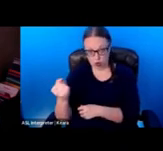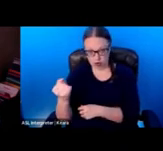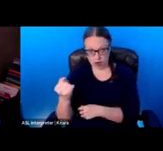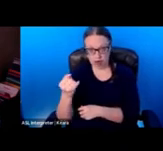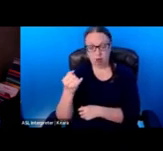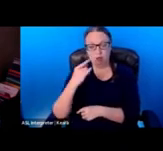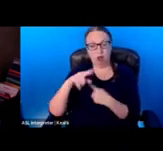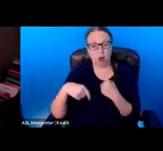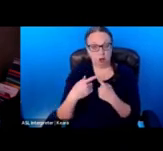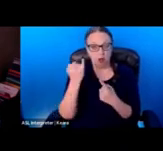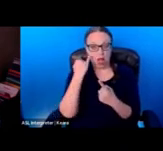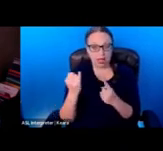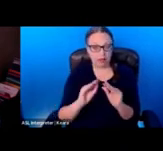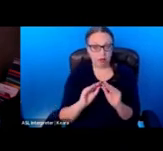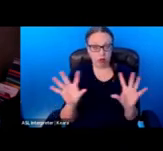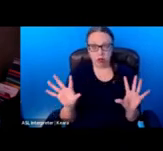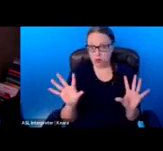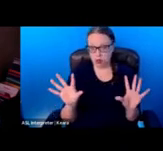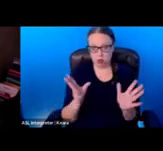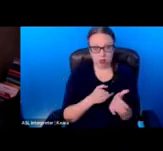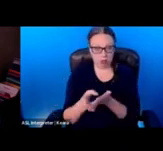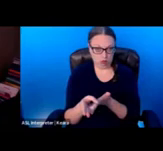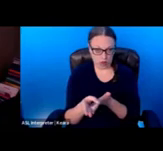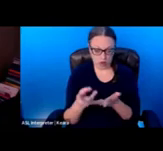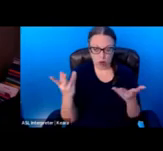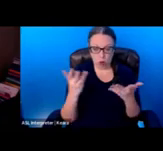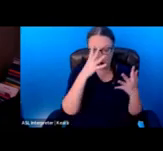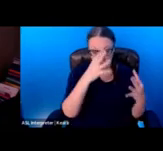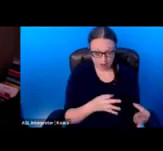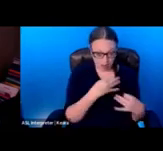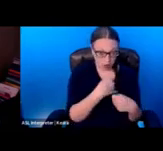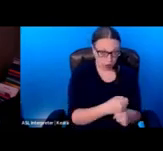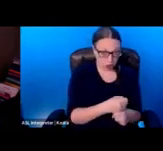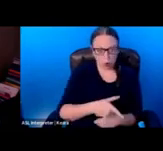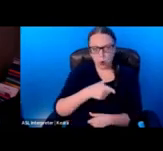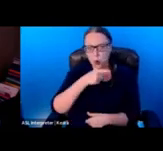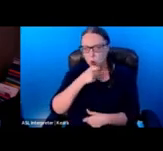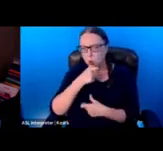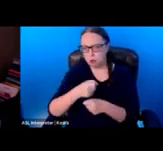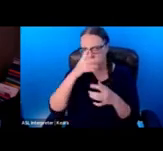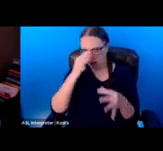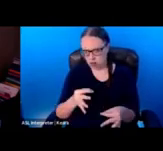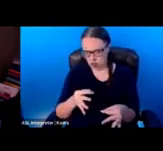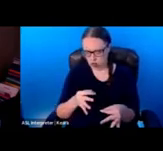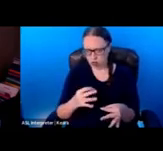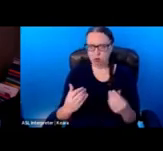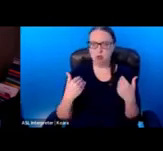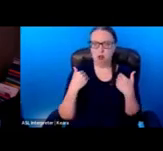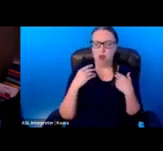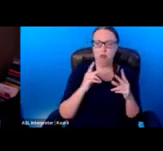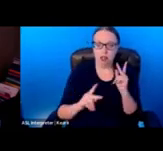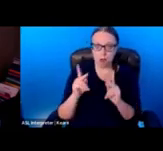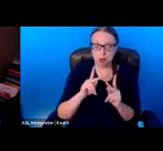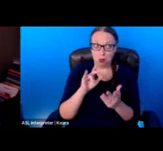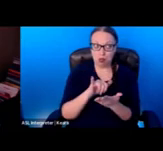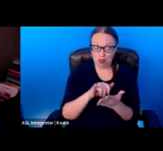this idea of transparency. What are the decisions being made? Who's making them? And actually having people that it